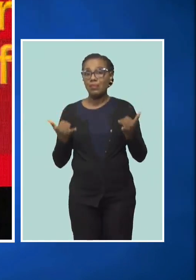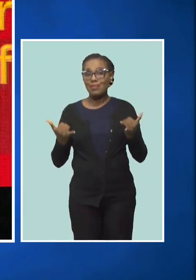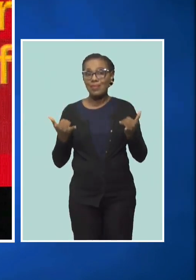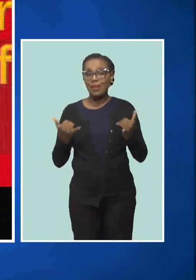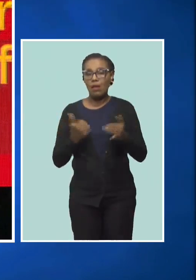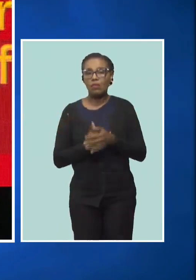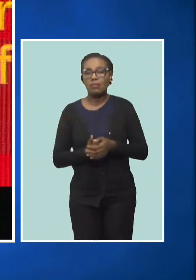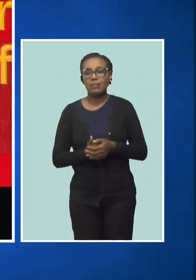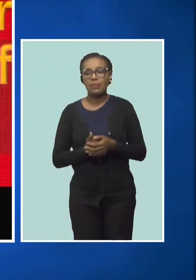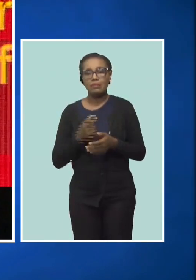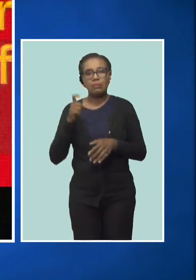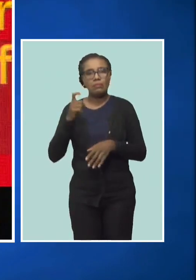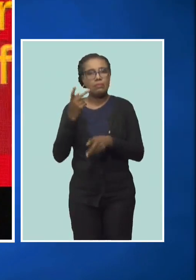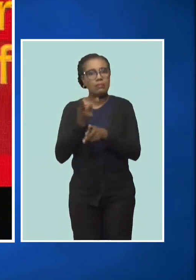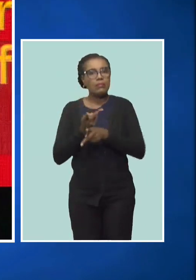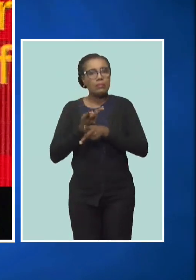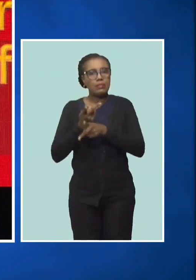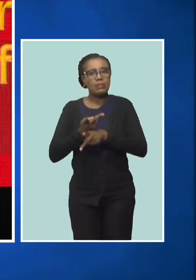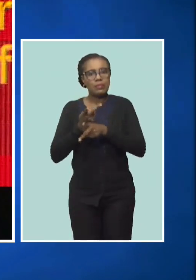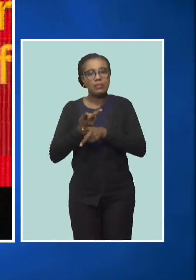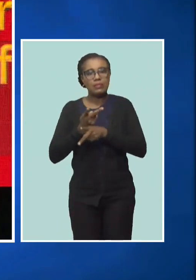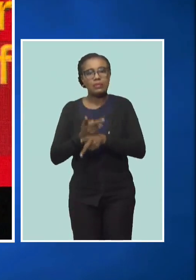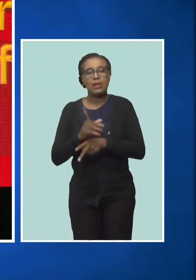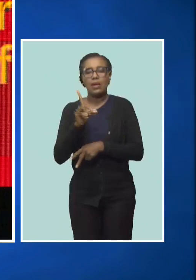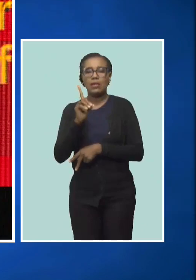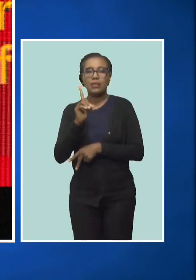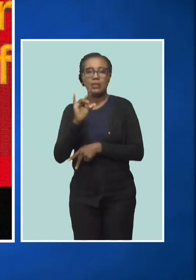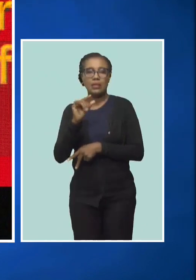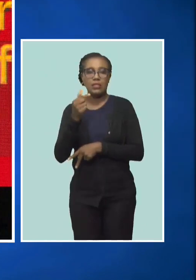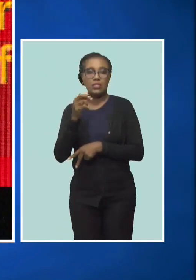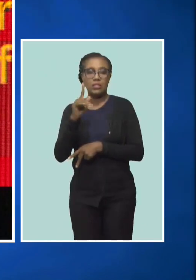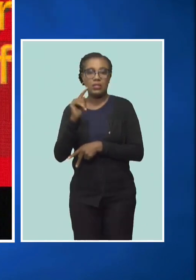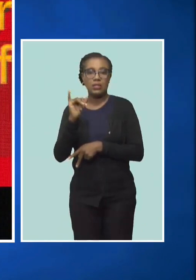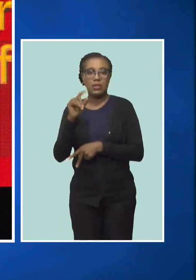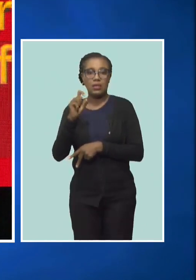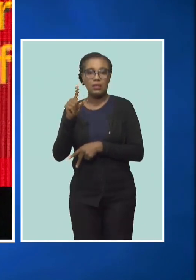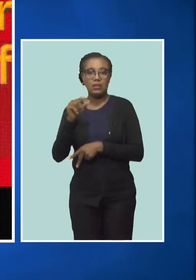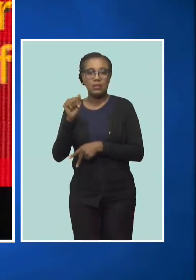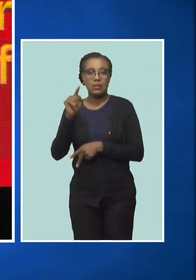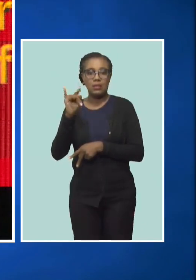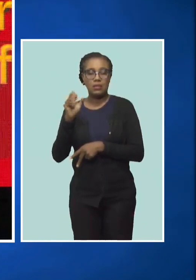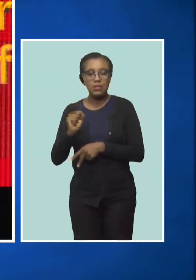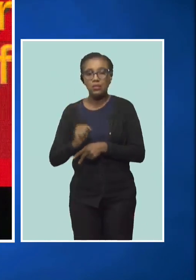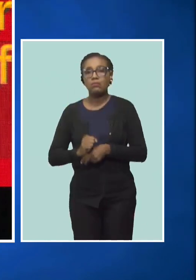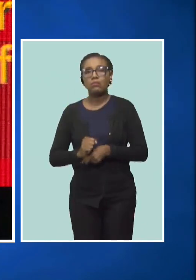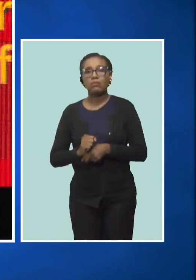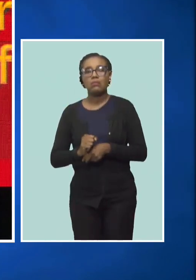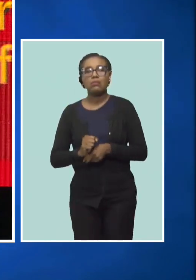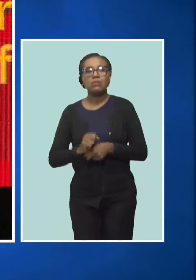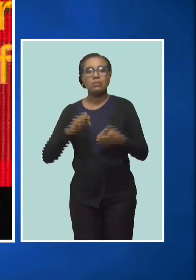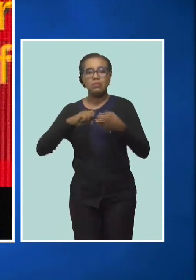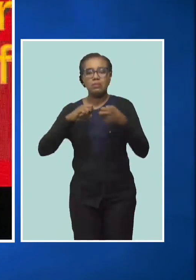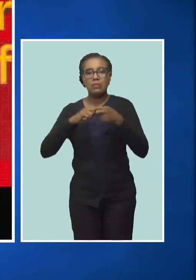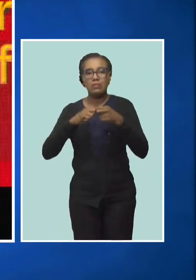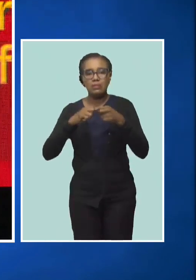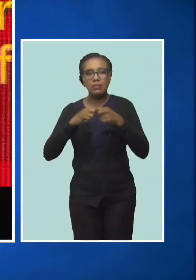if we are not careful, digitization will be that second revolution of expanding that gap.